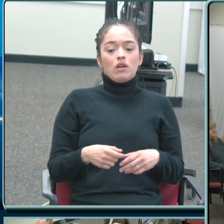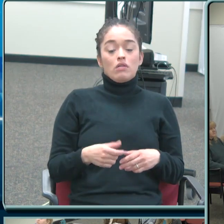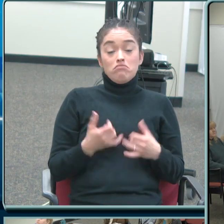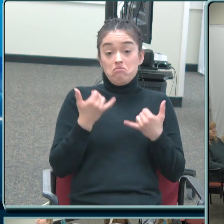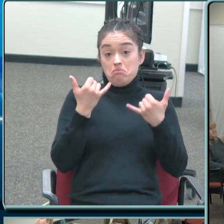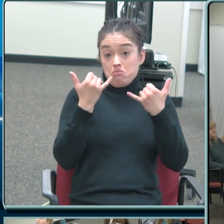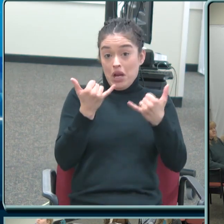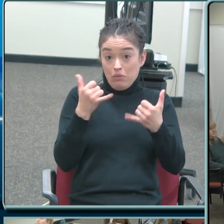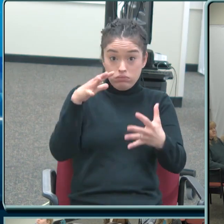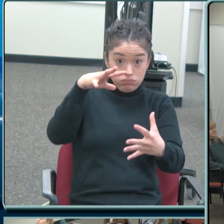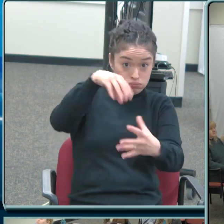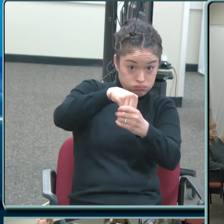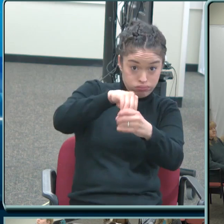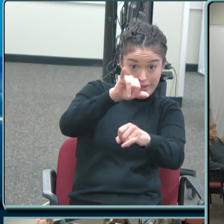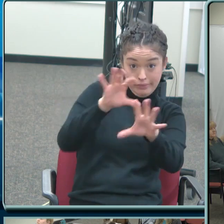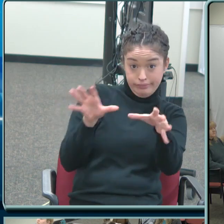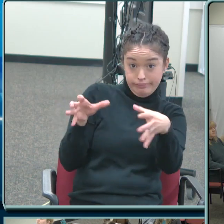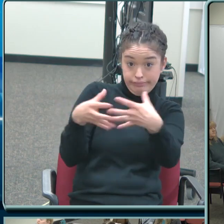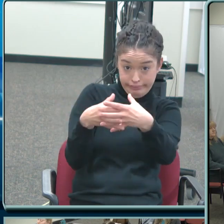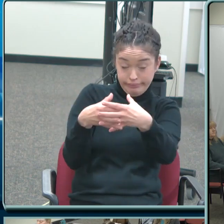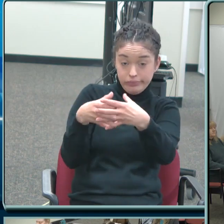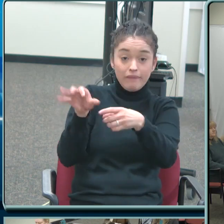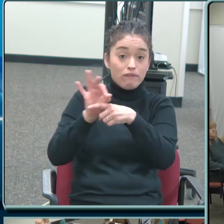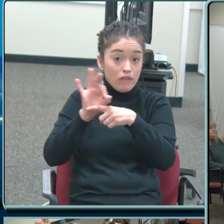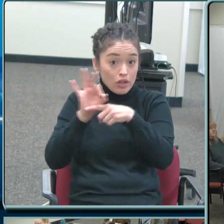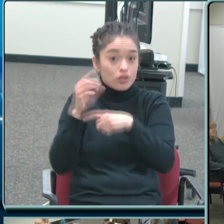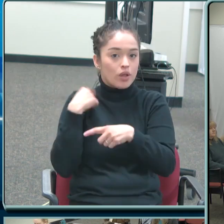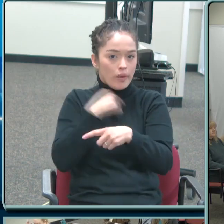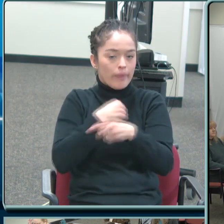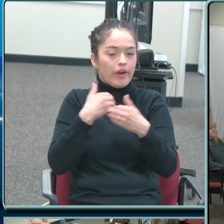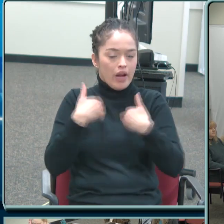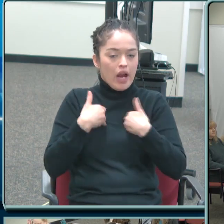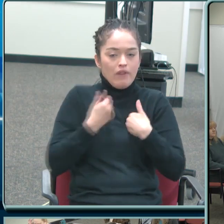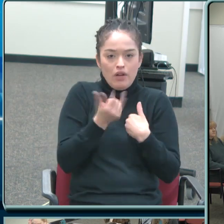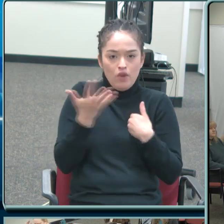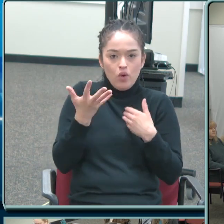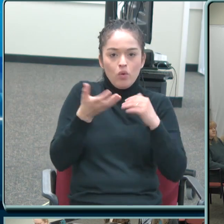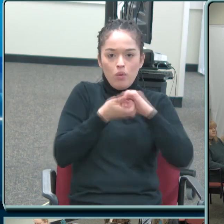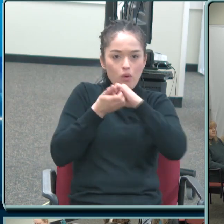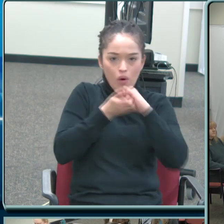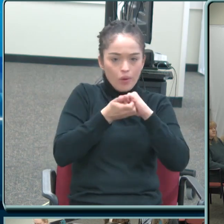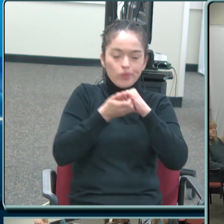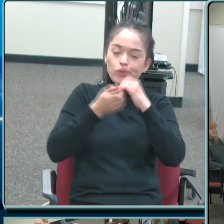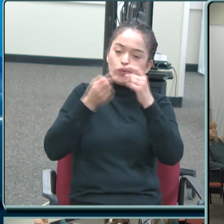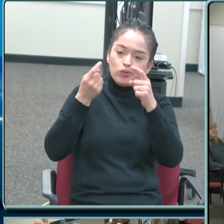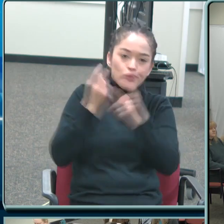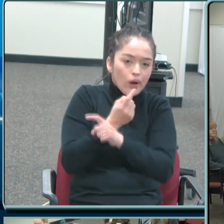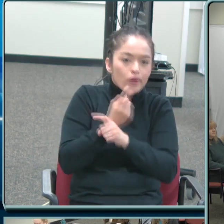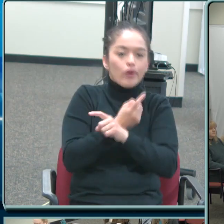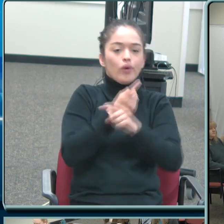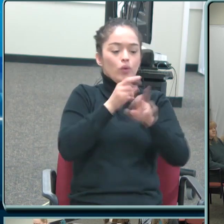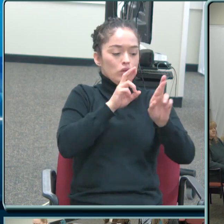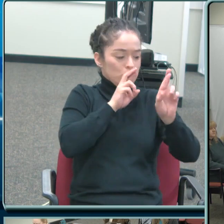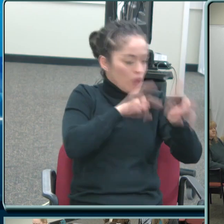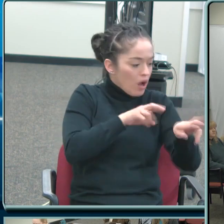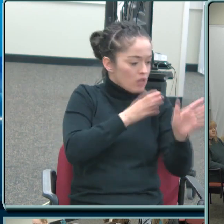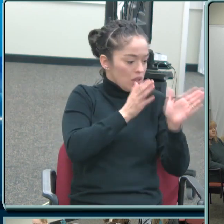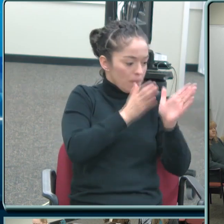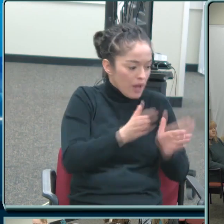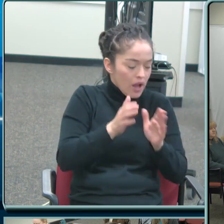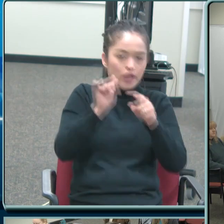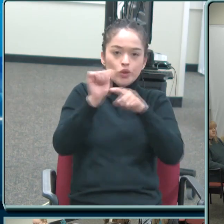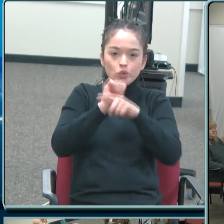Within that group, or that emergency support function, we have several partners that we work with regularly through response, through planning,